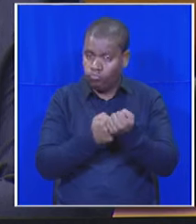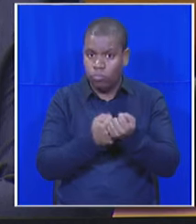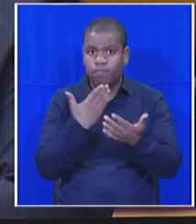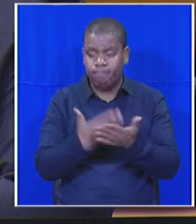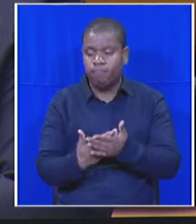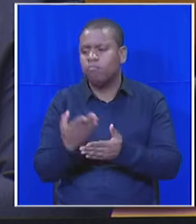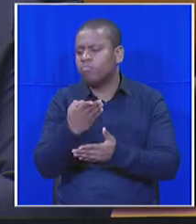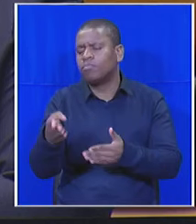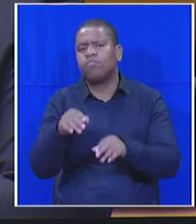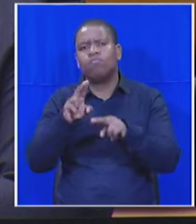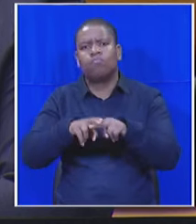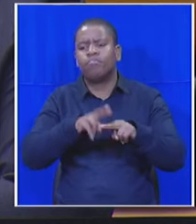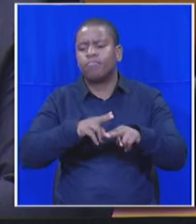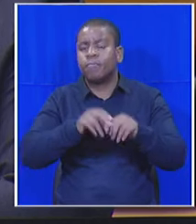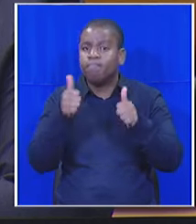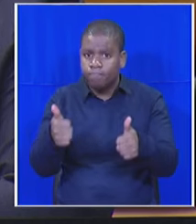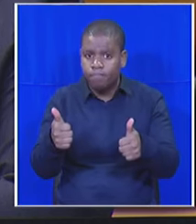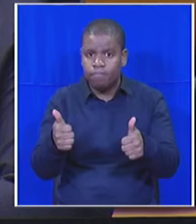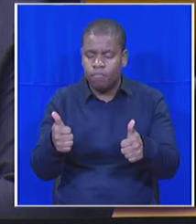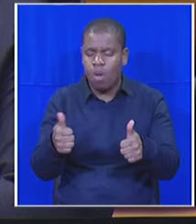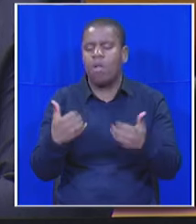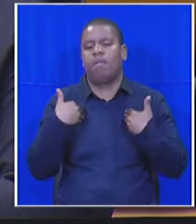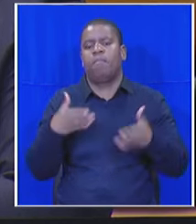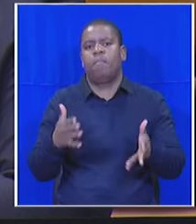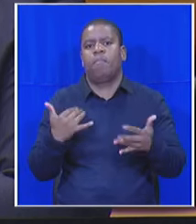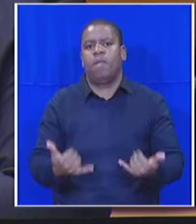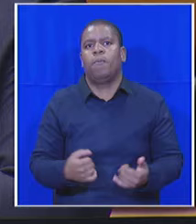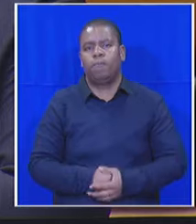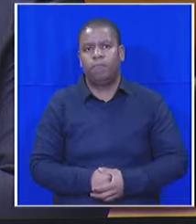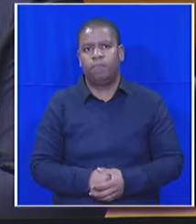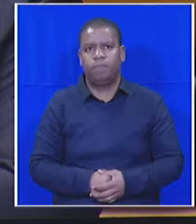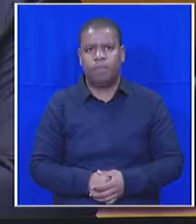seats? Voting will now commence.